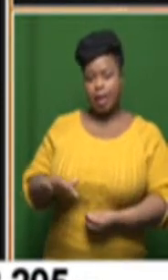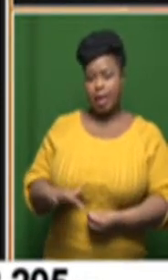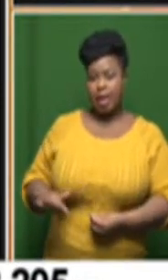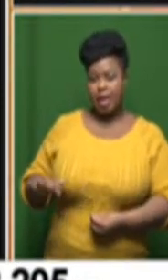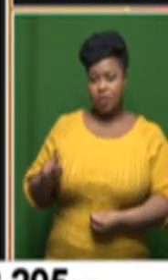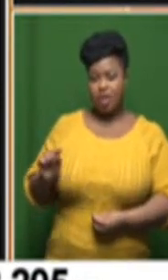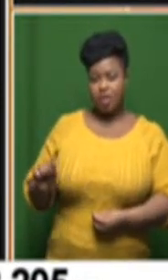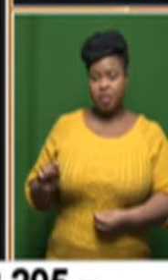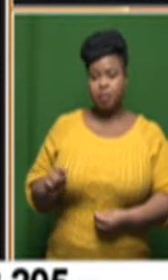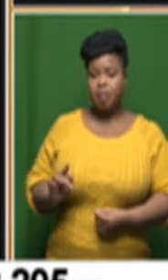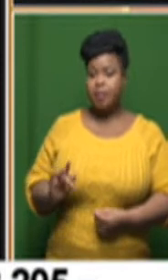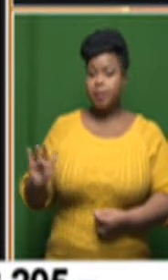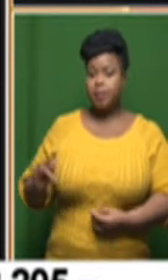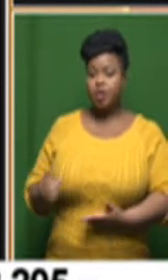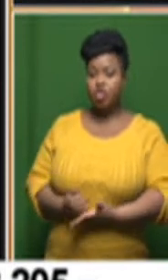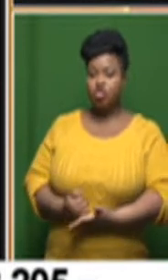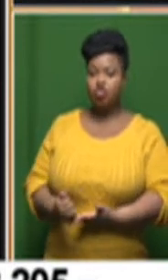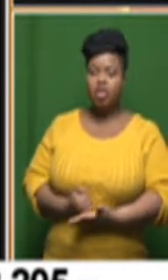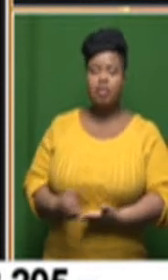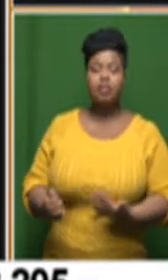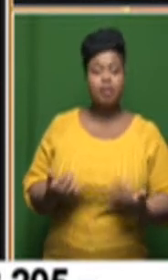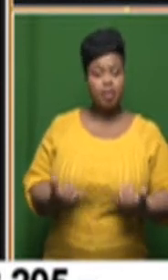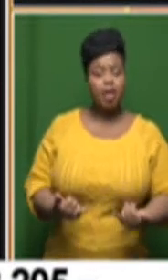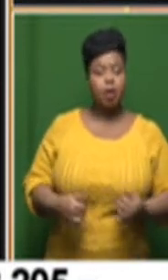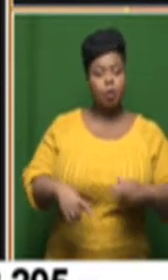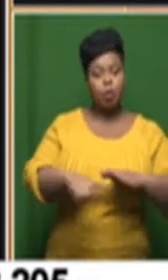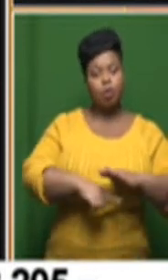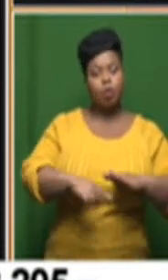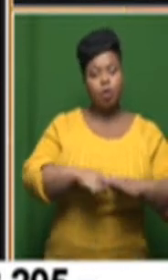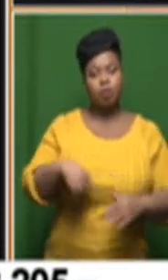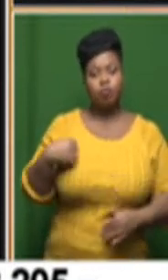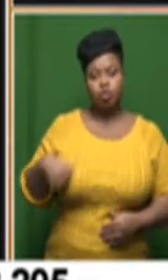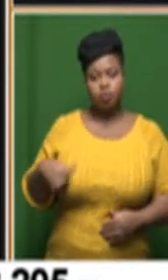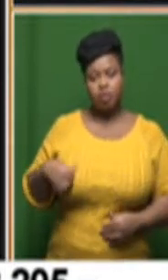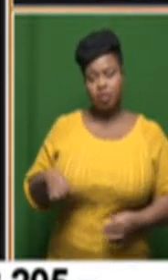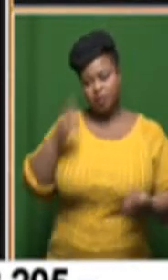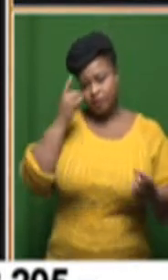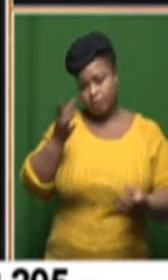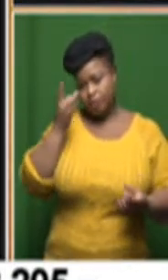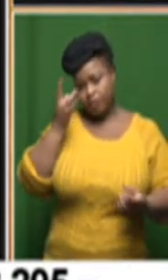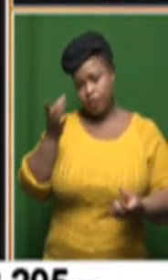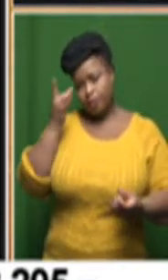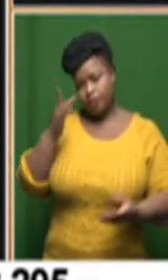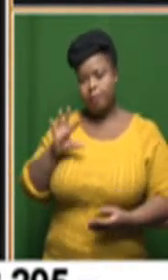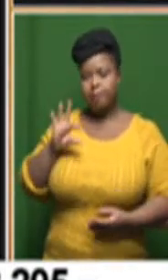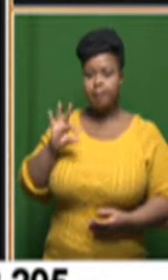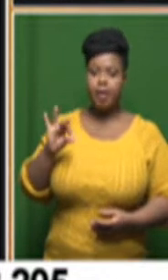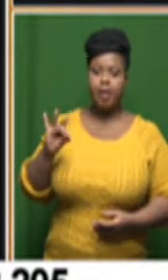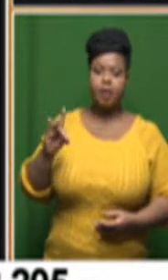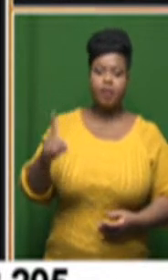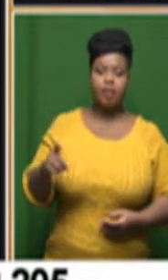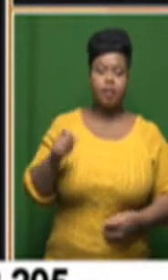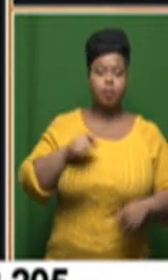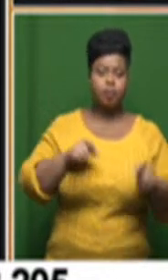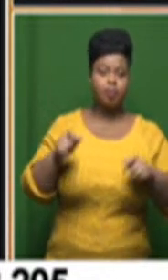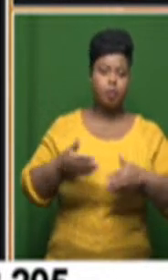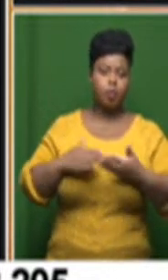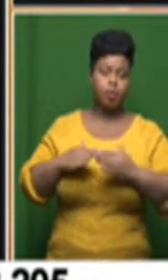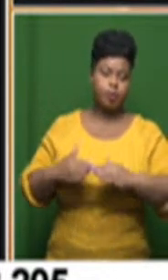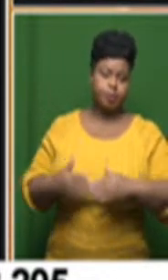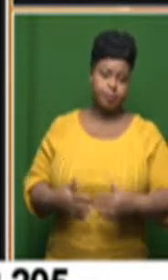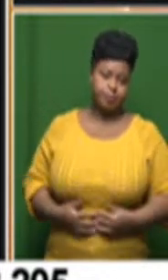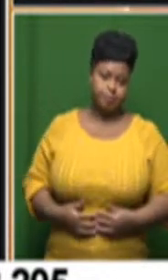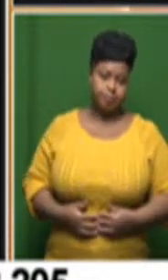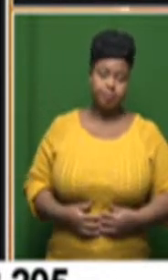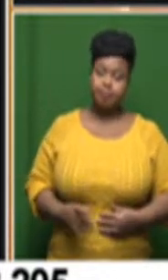local municipalities is key in daily messaging to the communities.